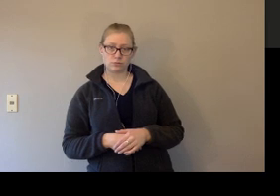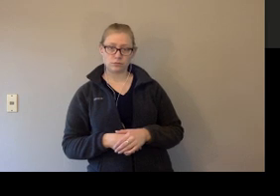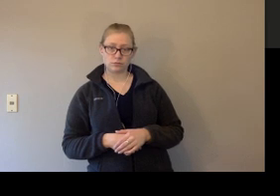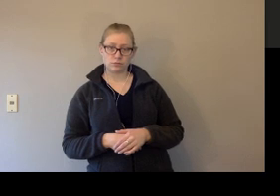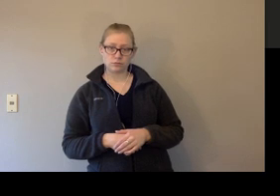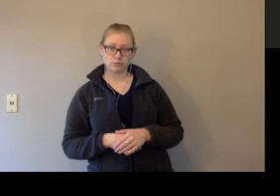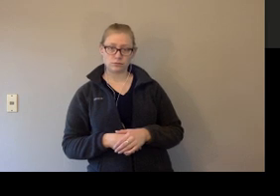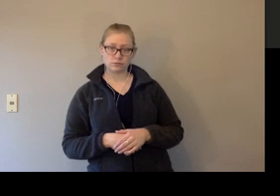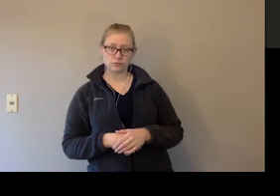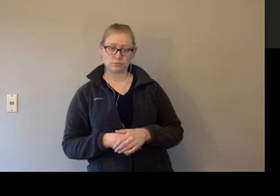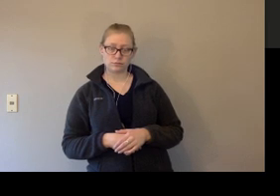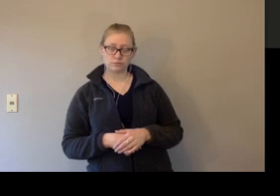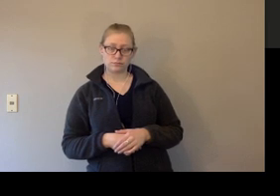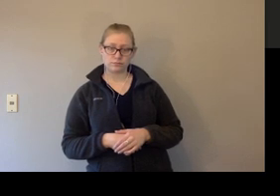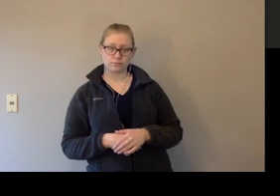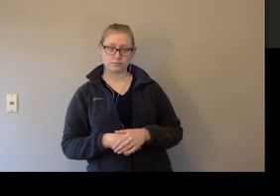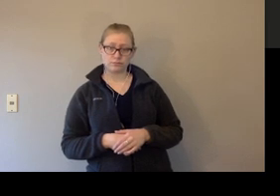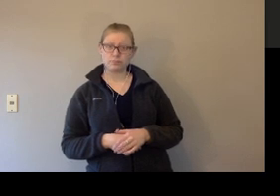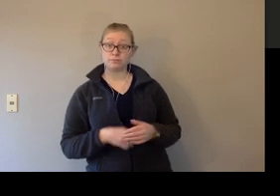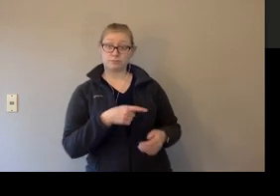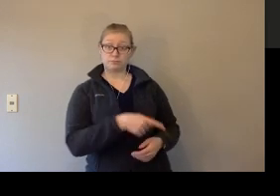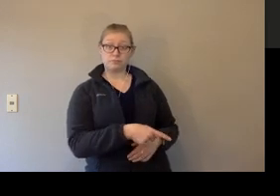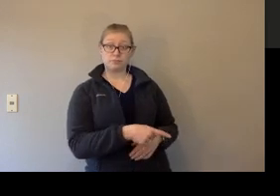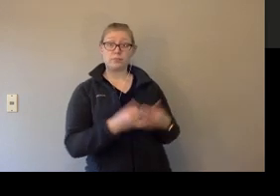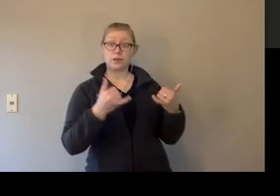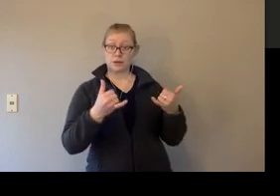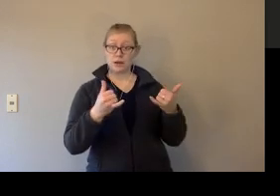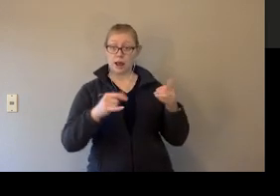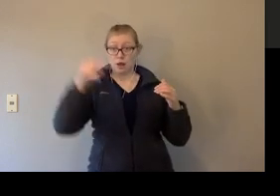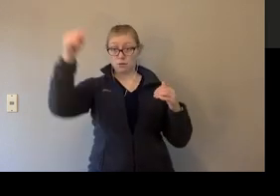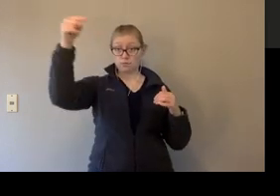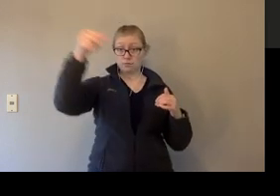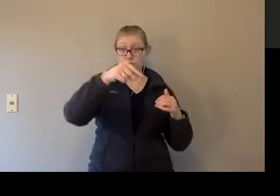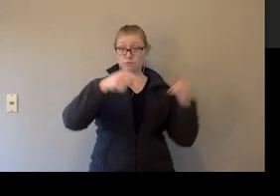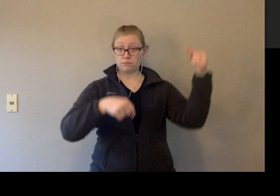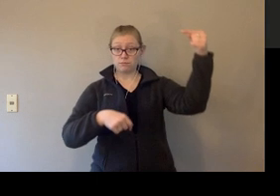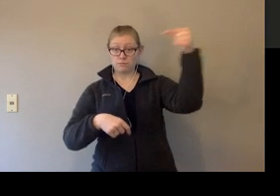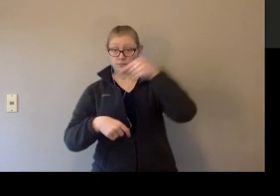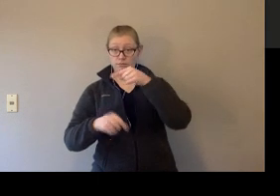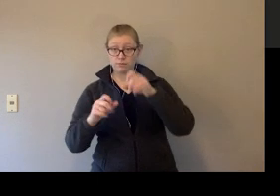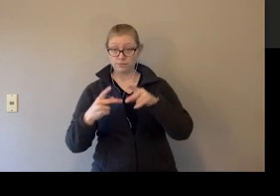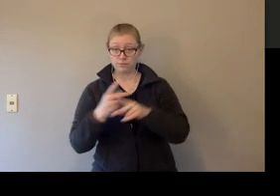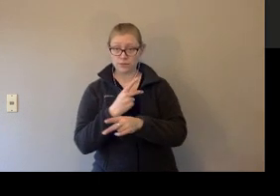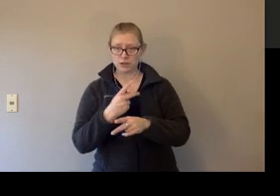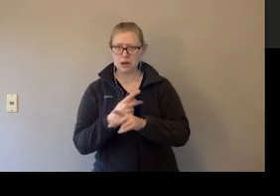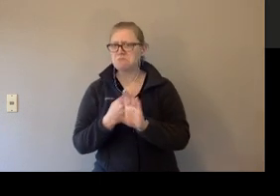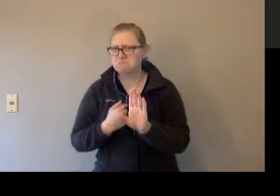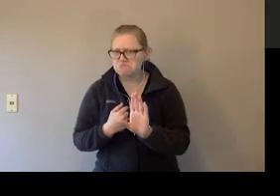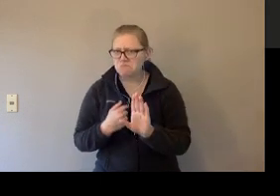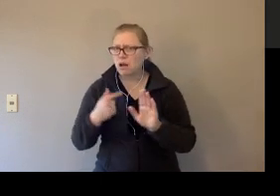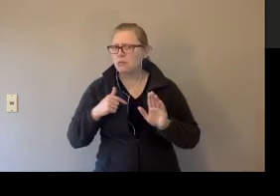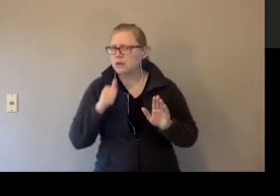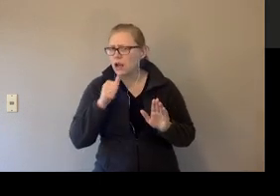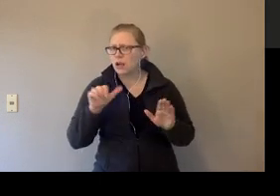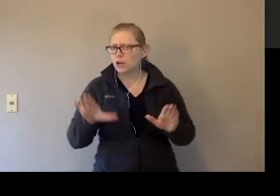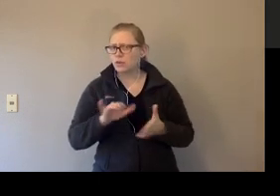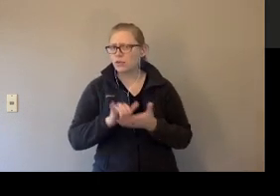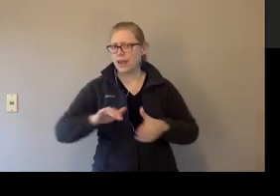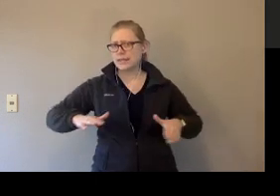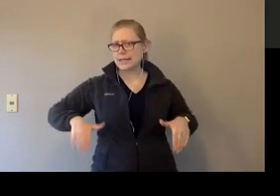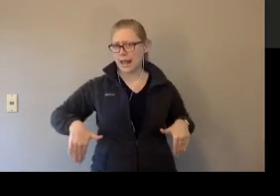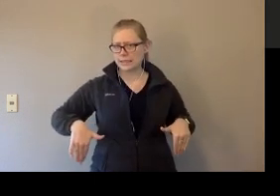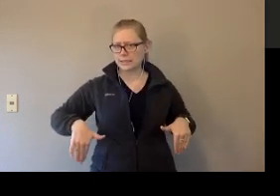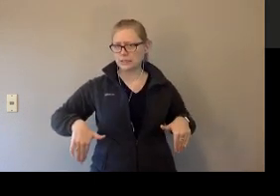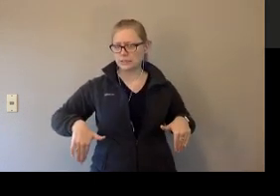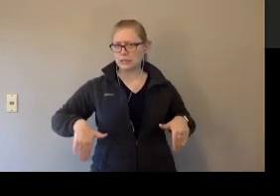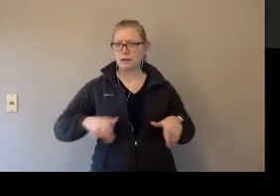LM. And now I can calculate that. So I'm not going to calculate that right this second, but that's my setup. So let's